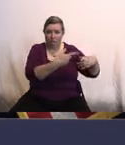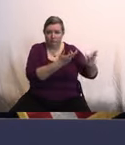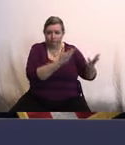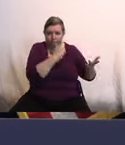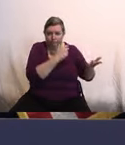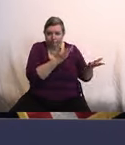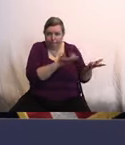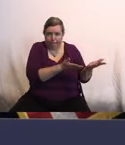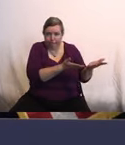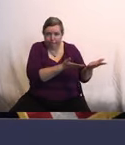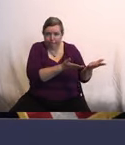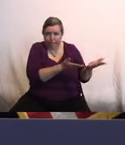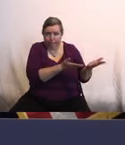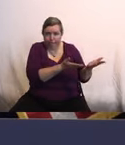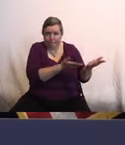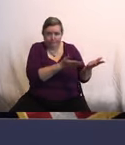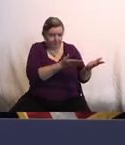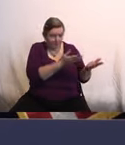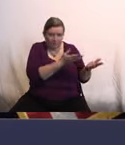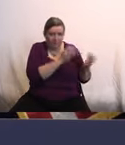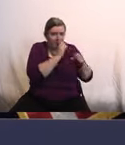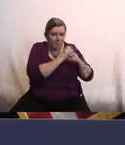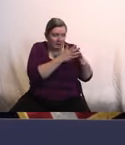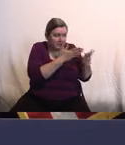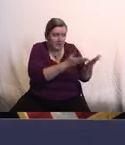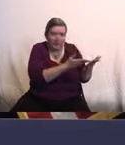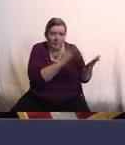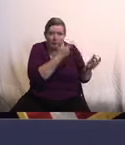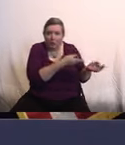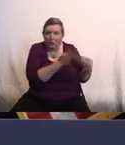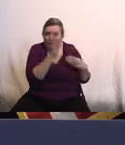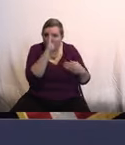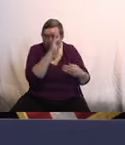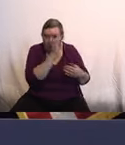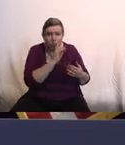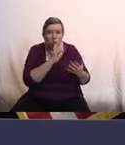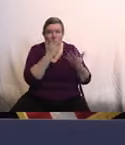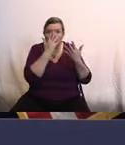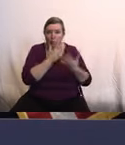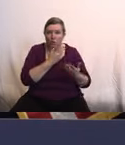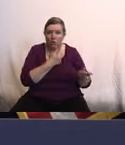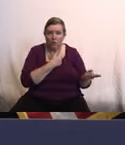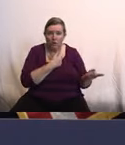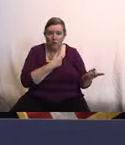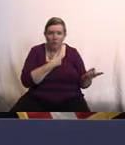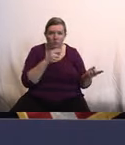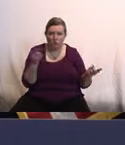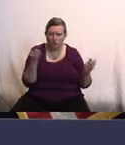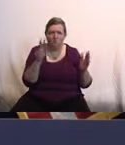Bless their hearts. And we have sadly, forgive me 1 second here,